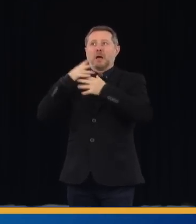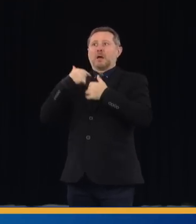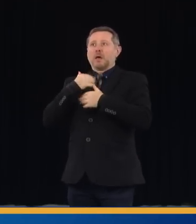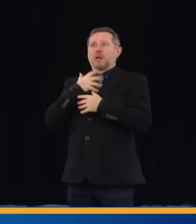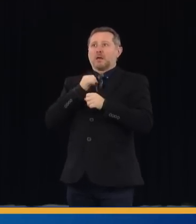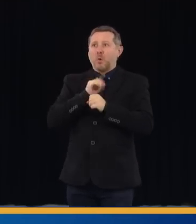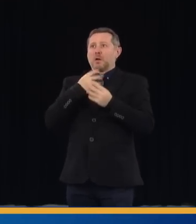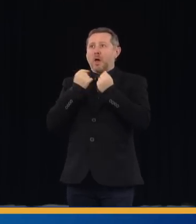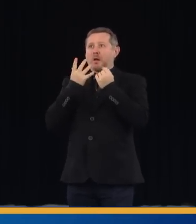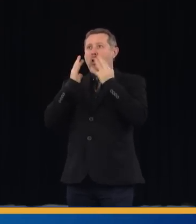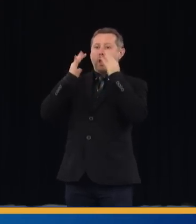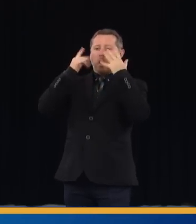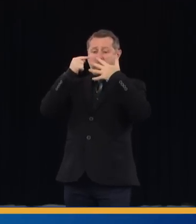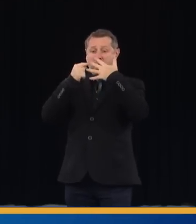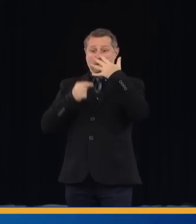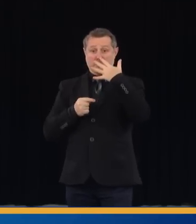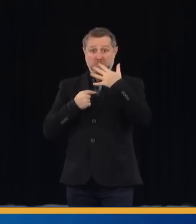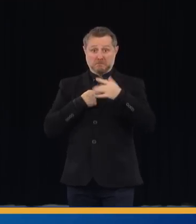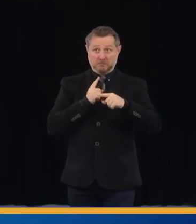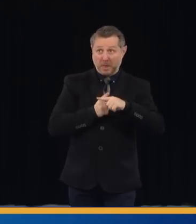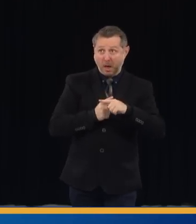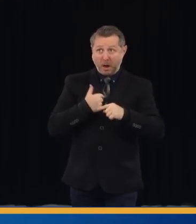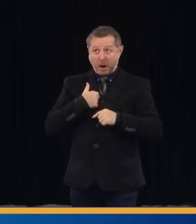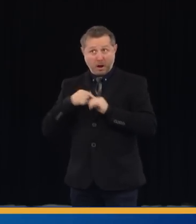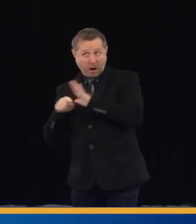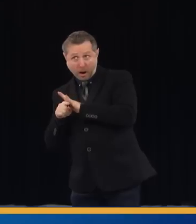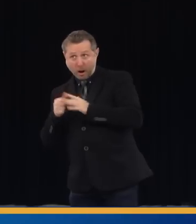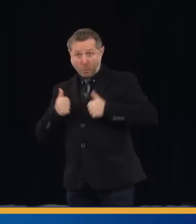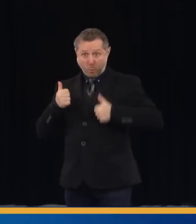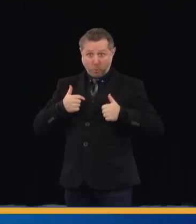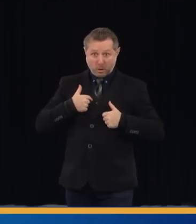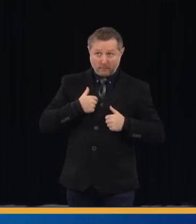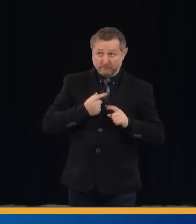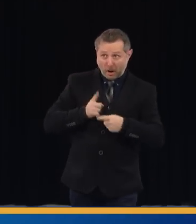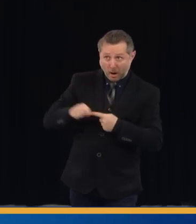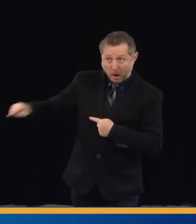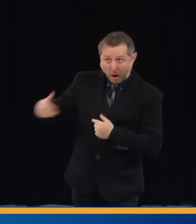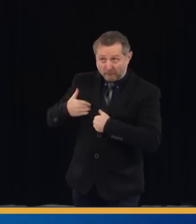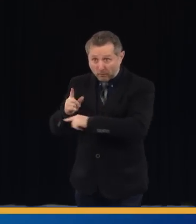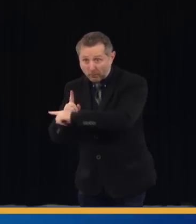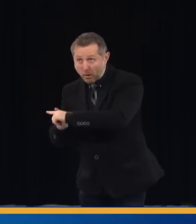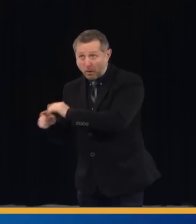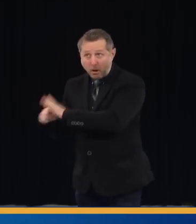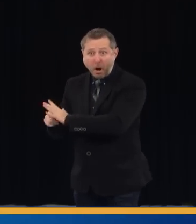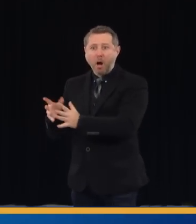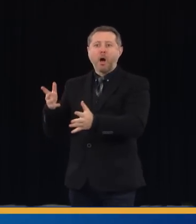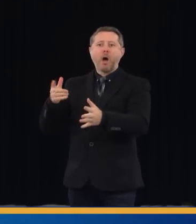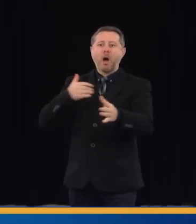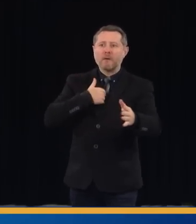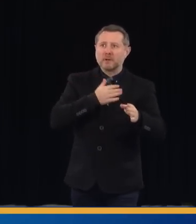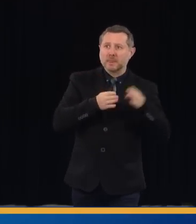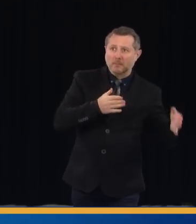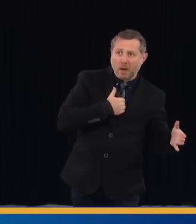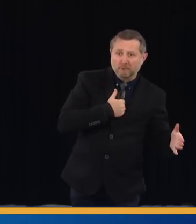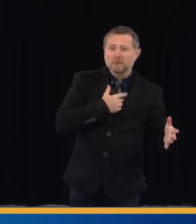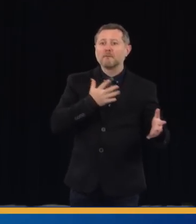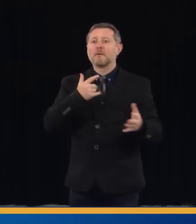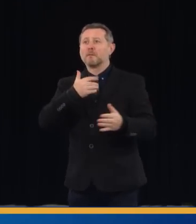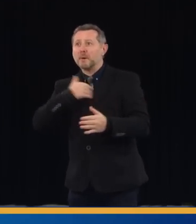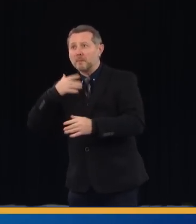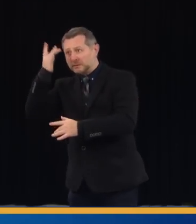if I'm positive, if my friend is positive, if my loved one is positive, not knowing when this is going to